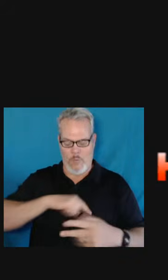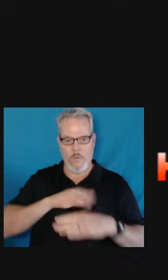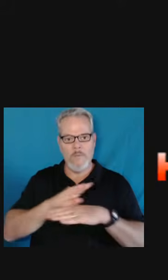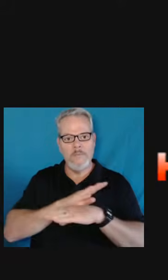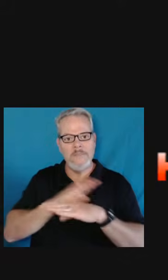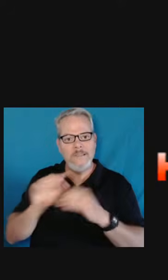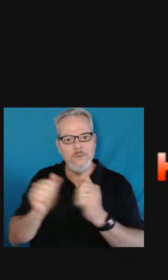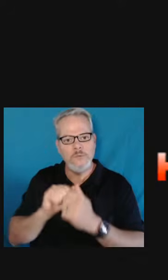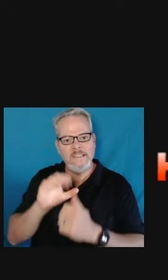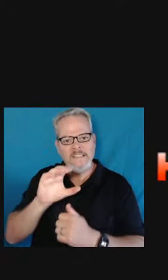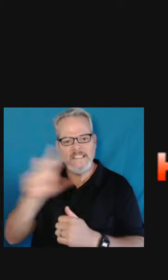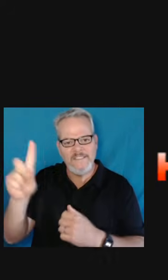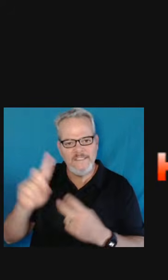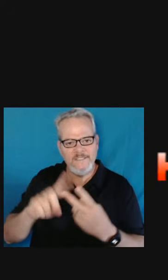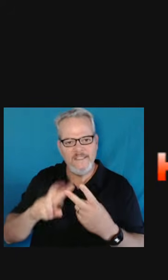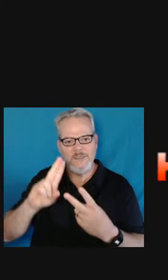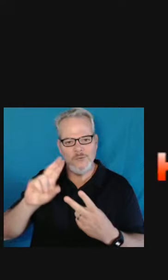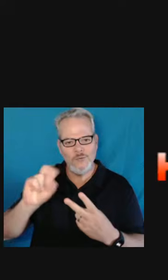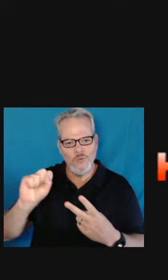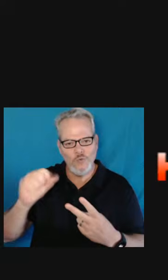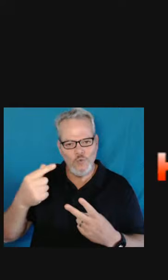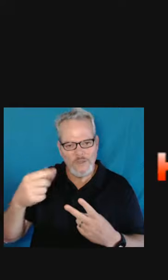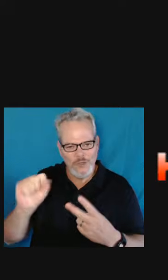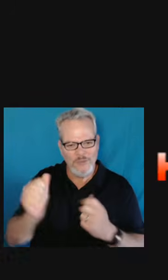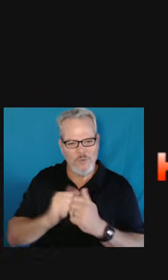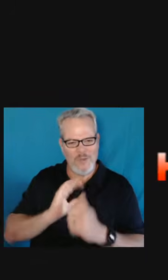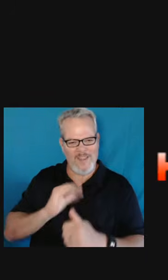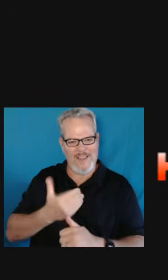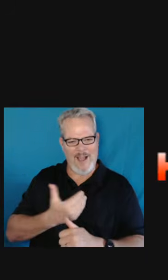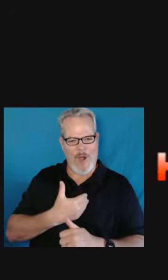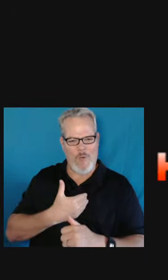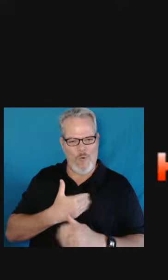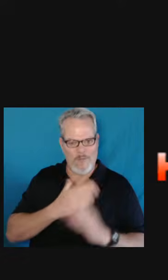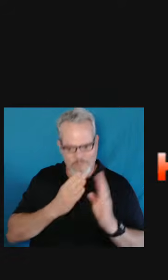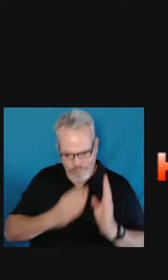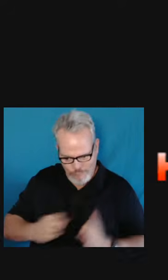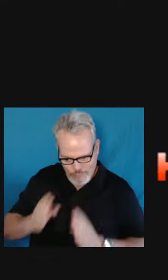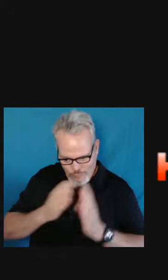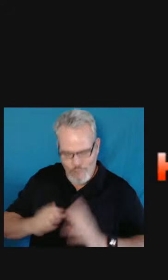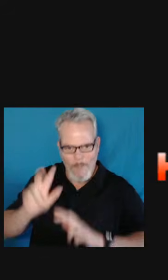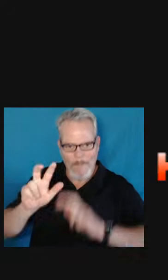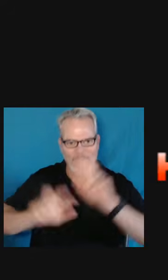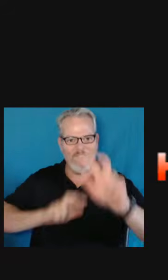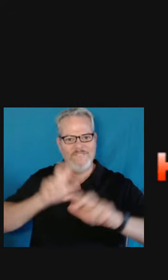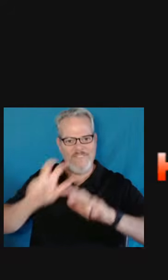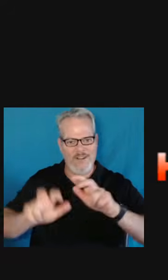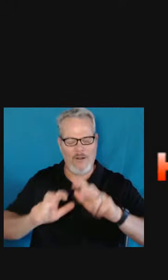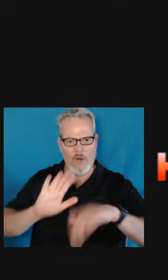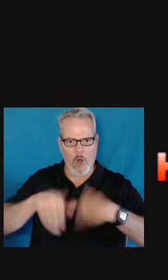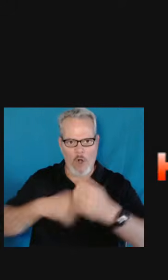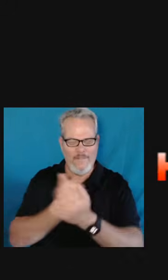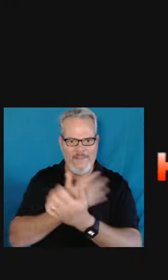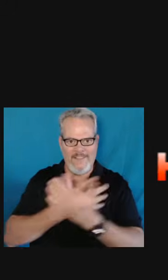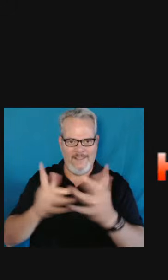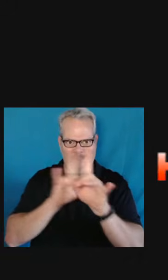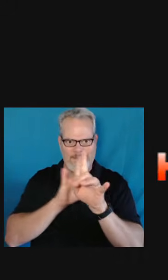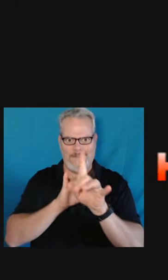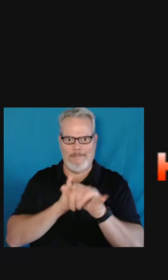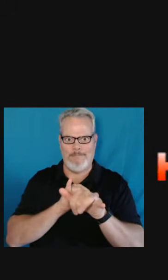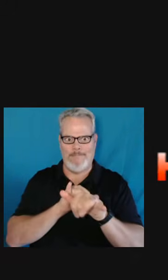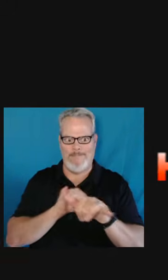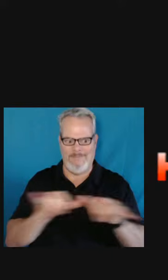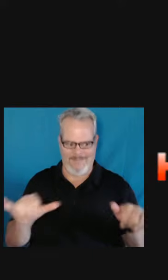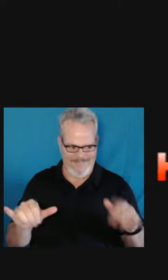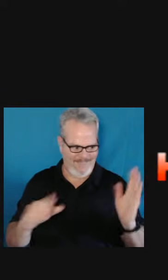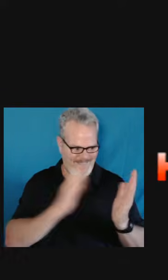and USGS for our prep fair that we helped put on. Timing just happened to coincide with the whole